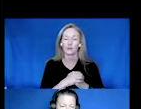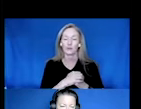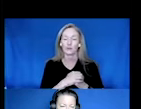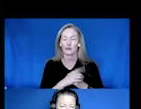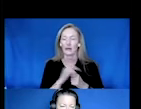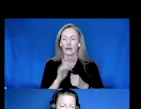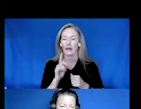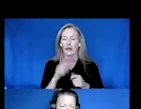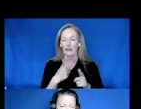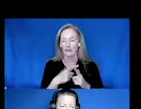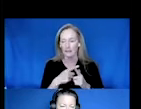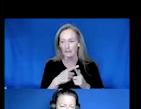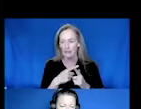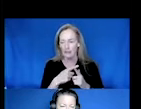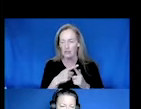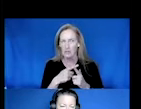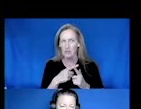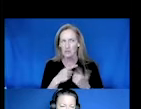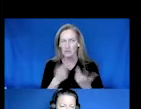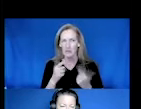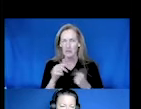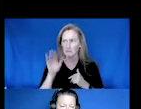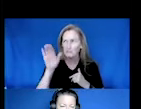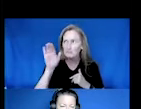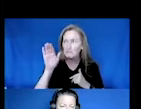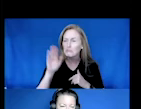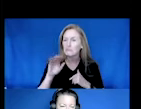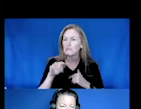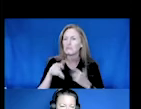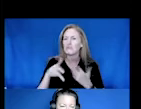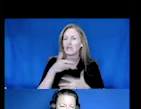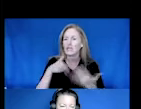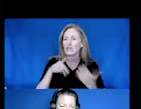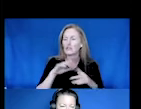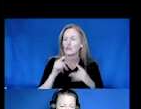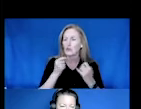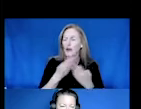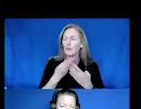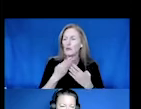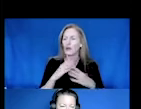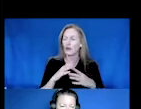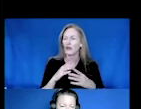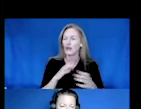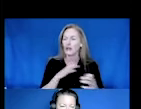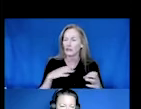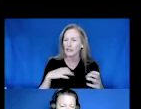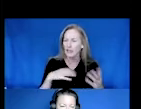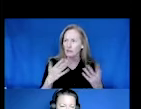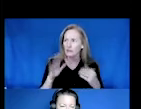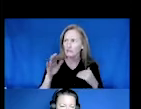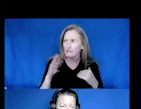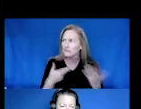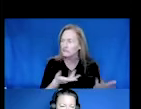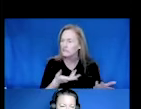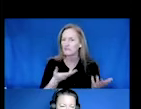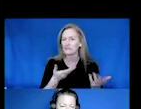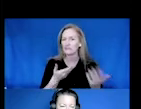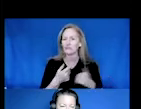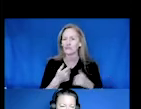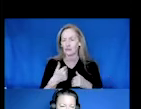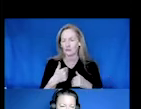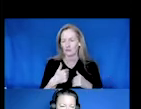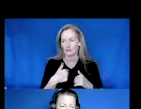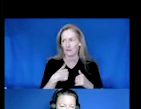that they were concerned that if they were not eligible for Medicaid or our specialty coverage, that would